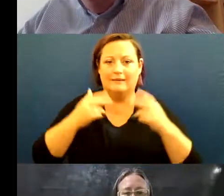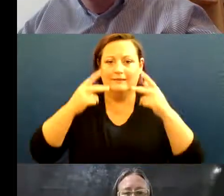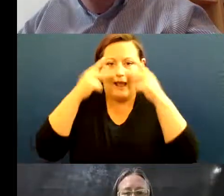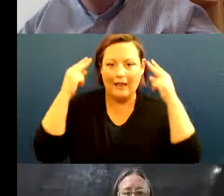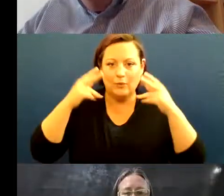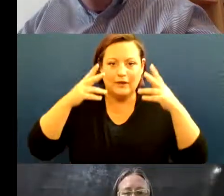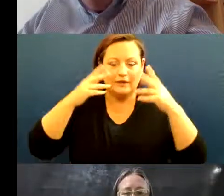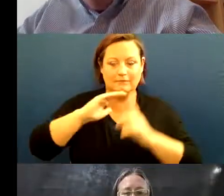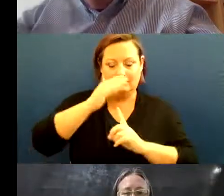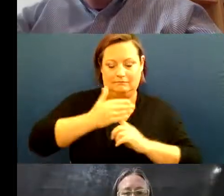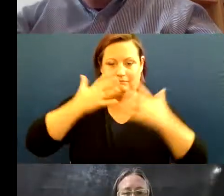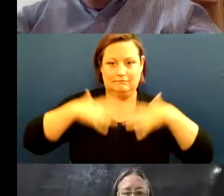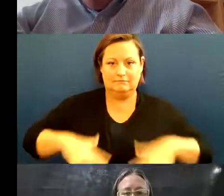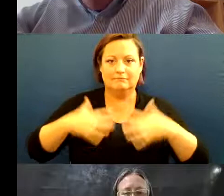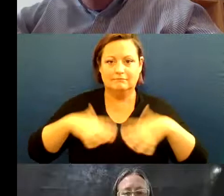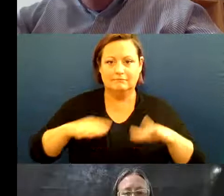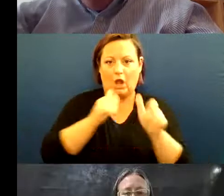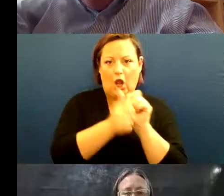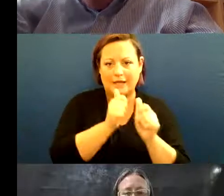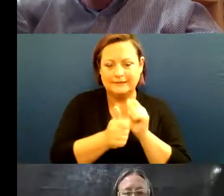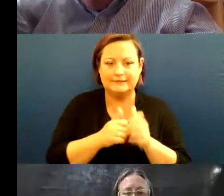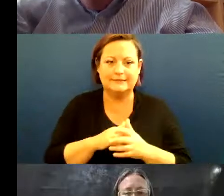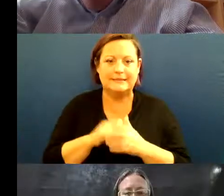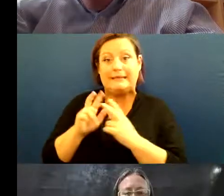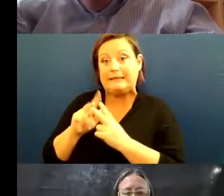contests. These were either team